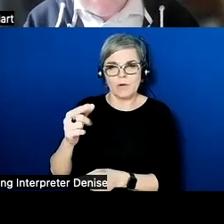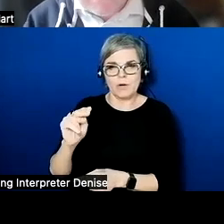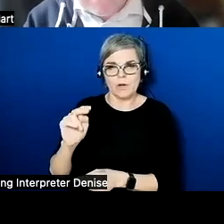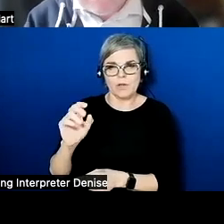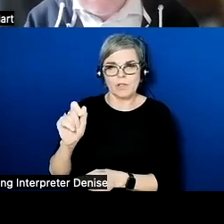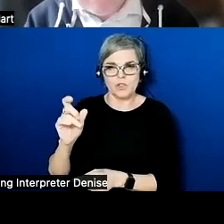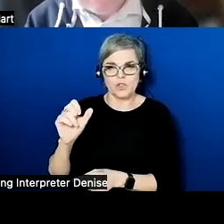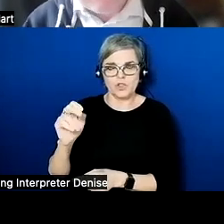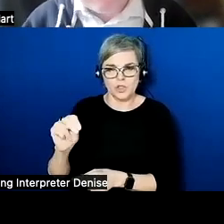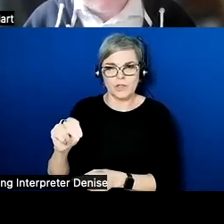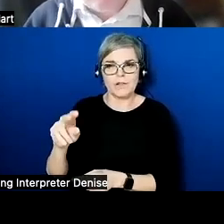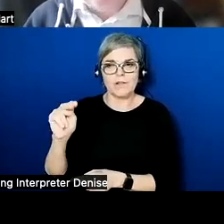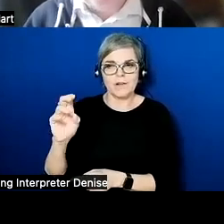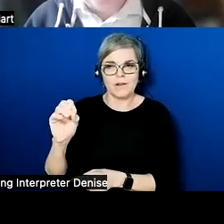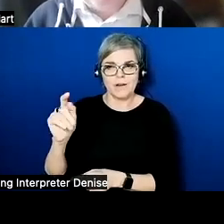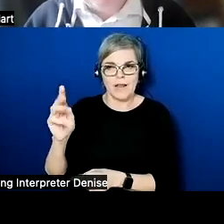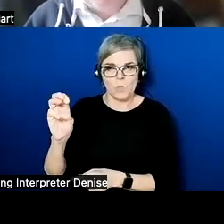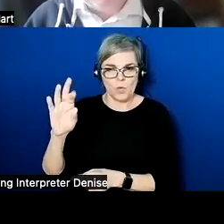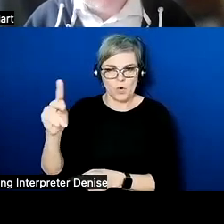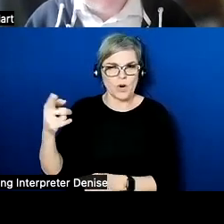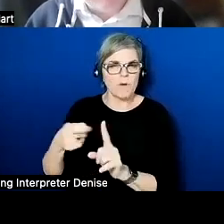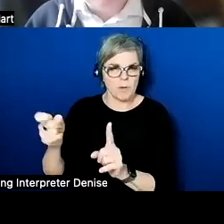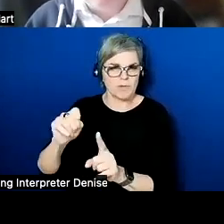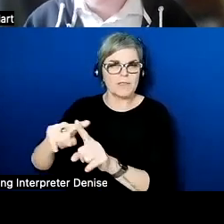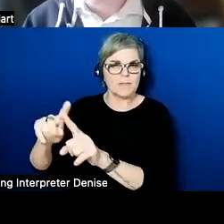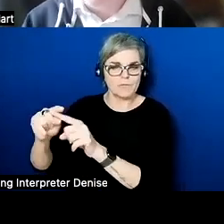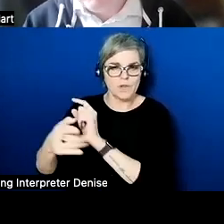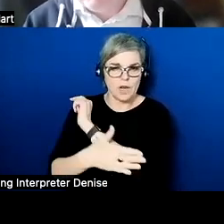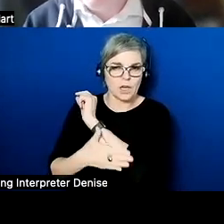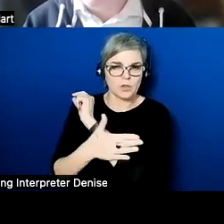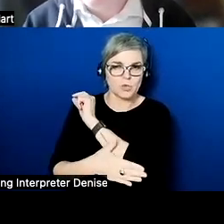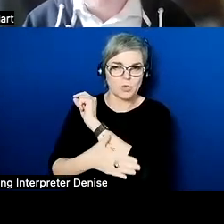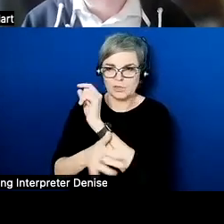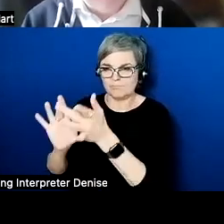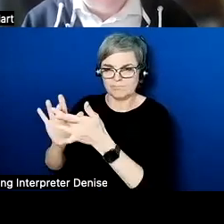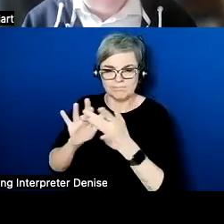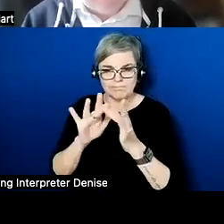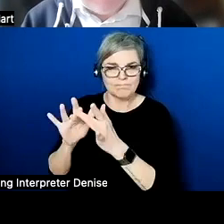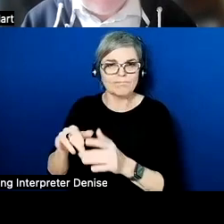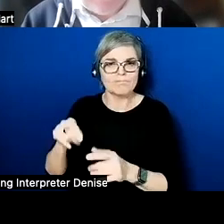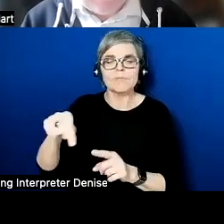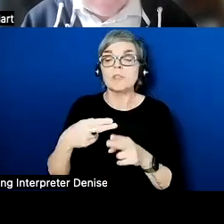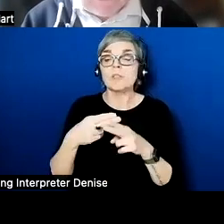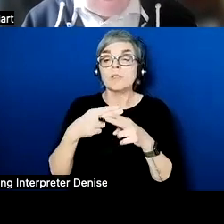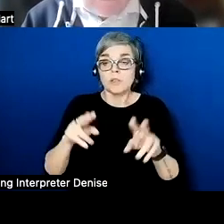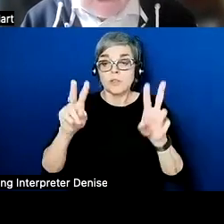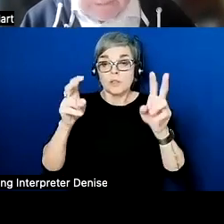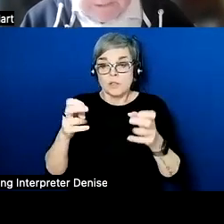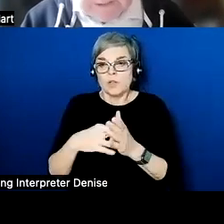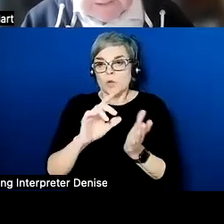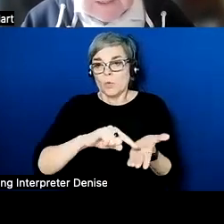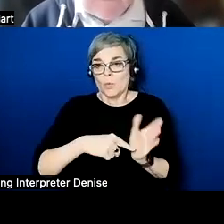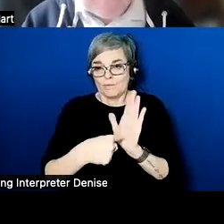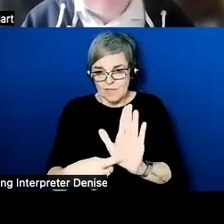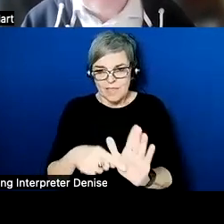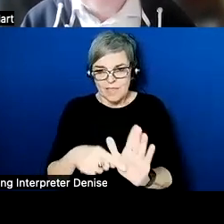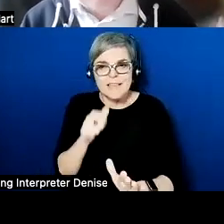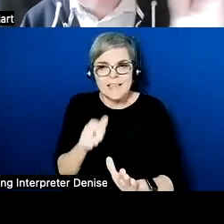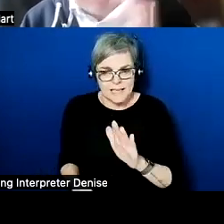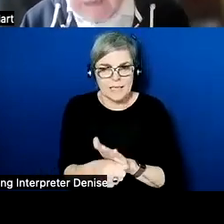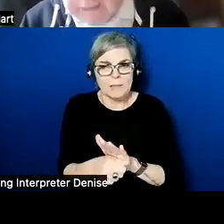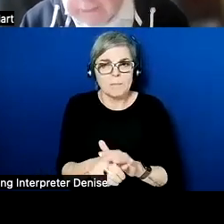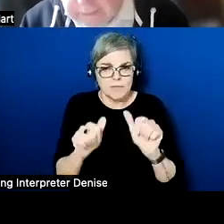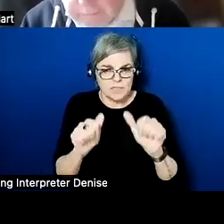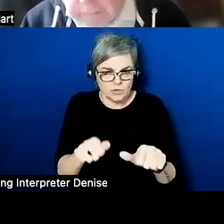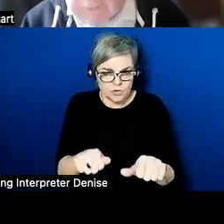produced this publication called Revealing Hidden Potentials. It followed, I'll come back to this slide, but it followed